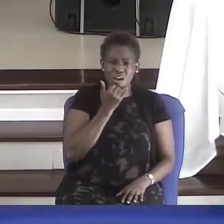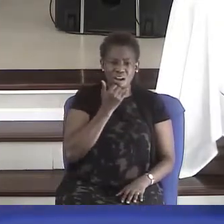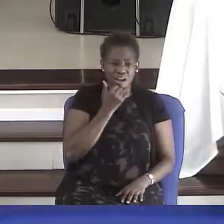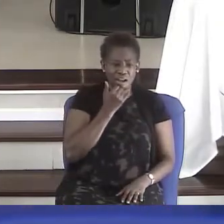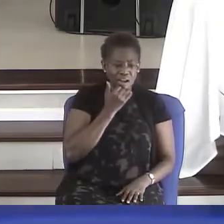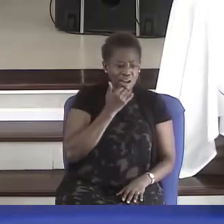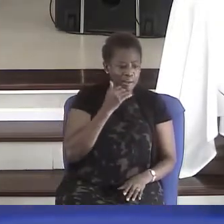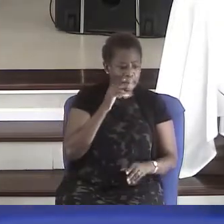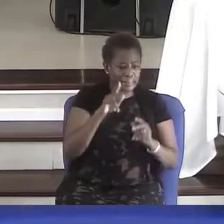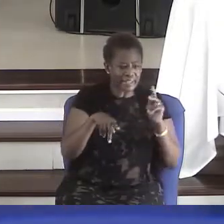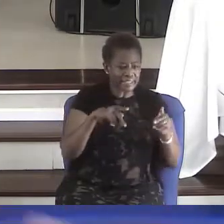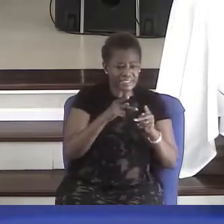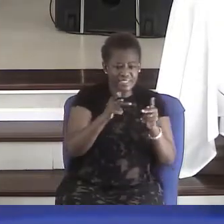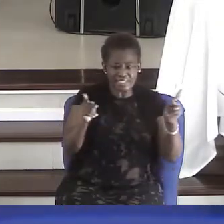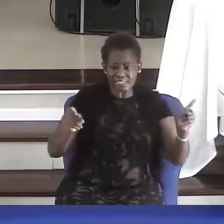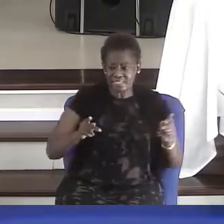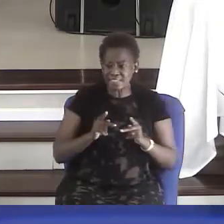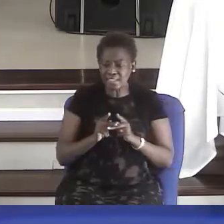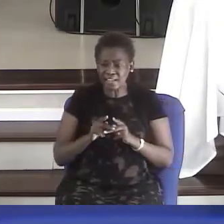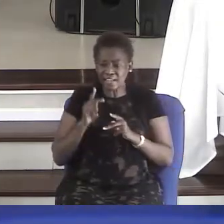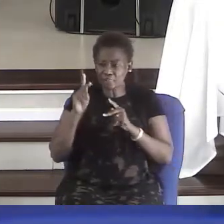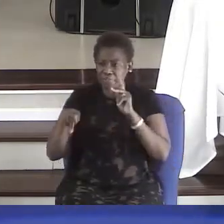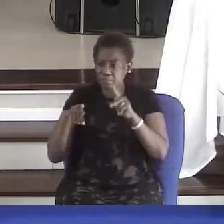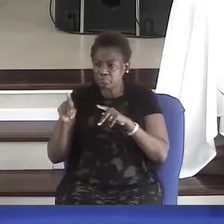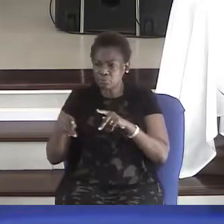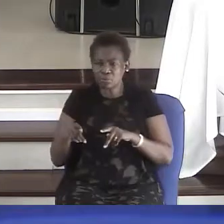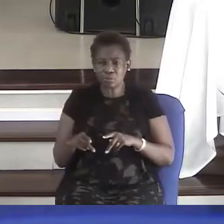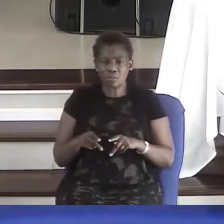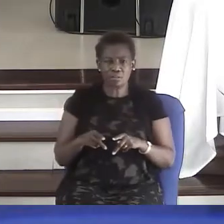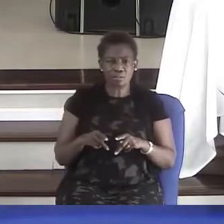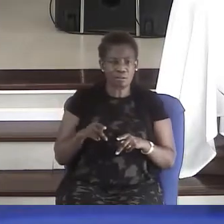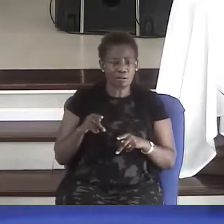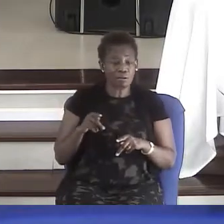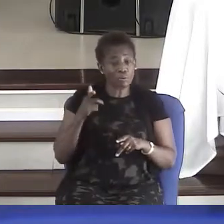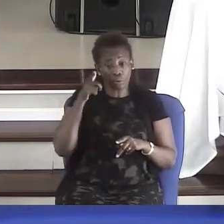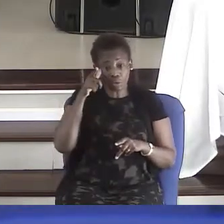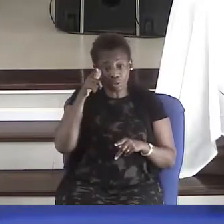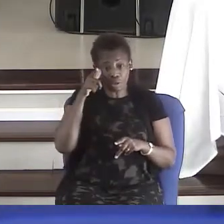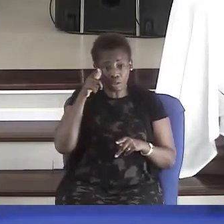earlier. It was the description of a people who were wayward.